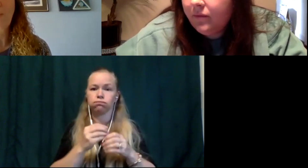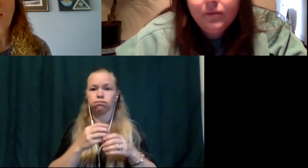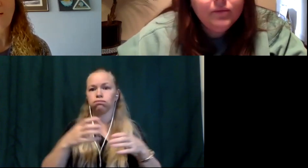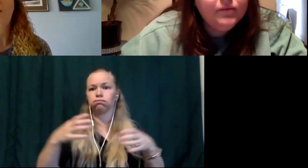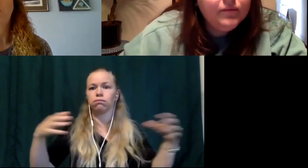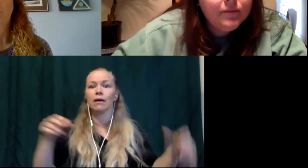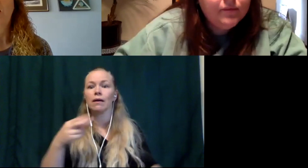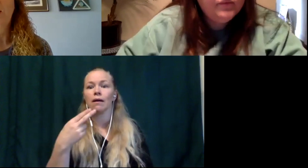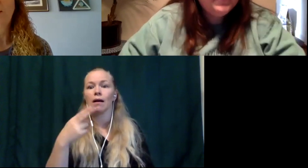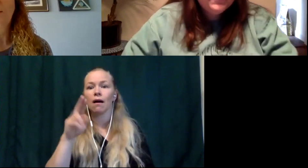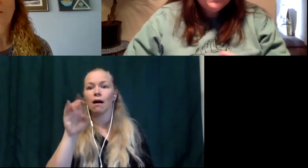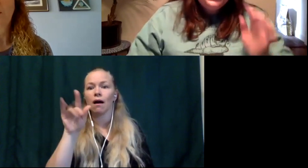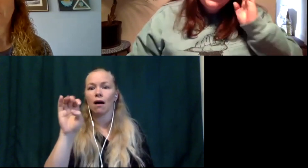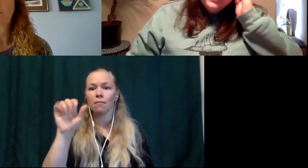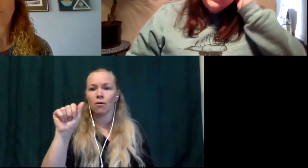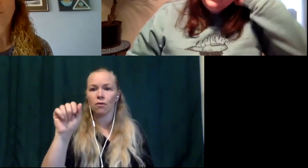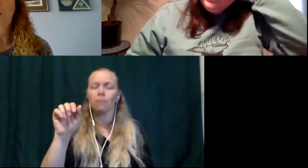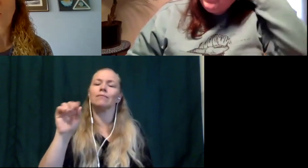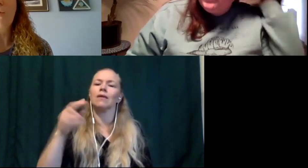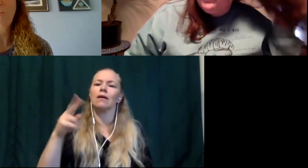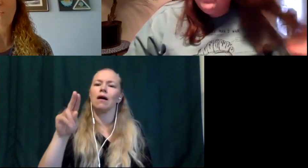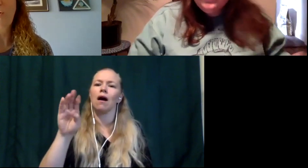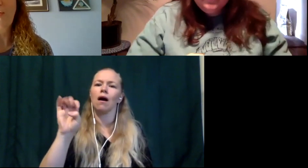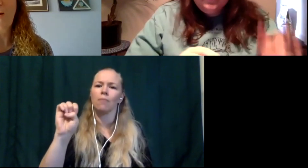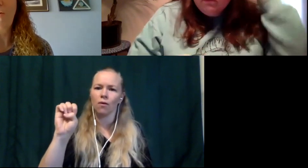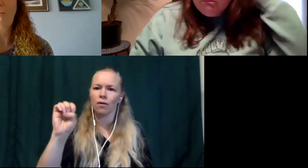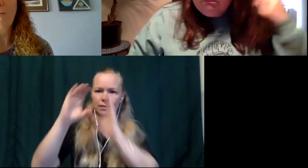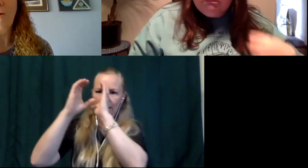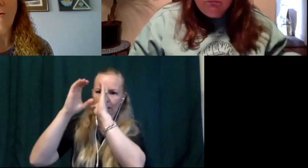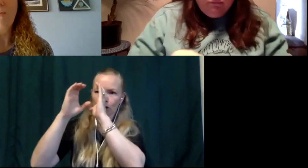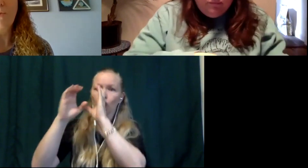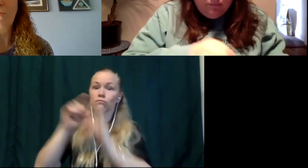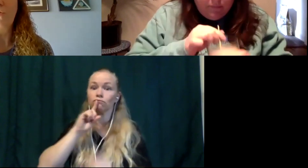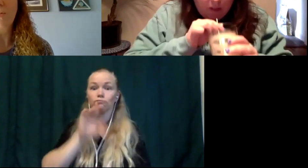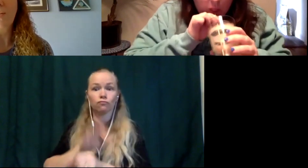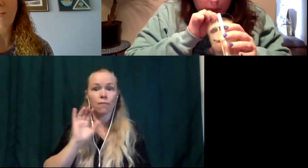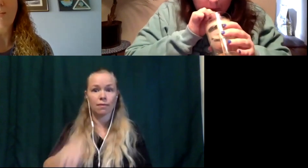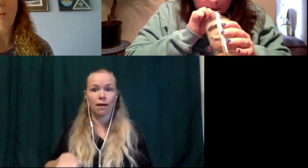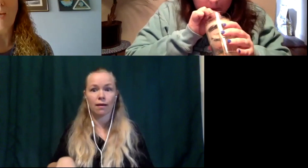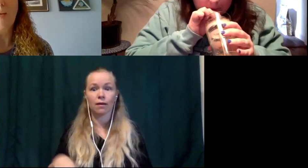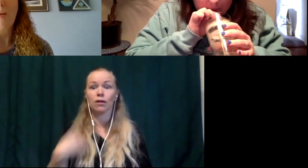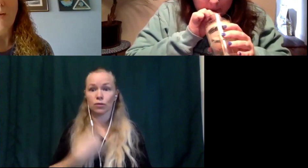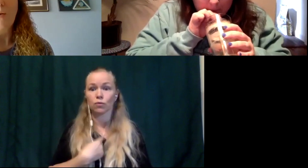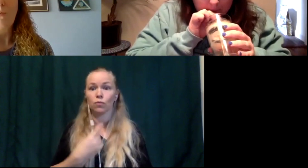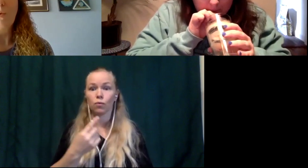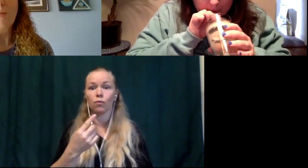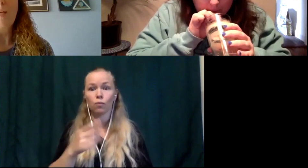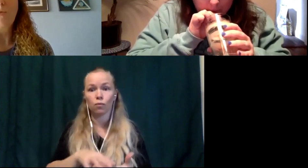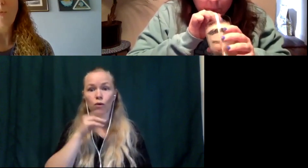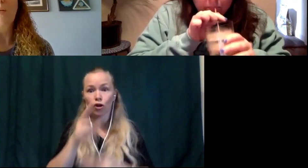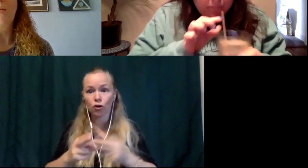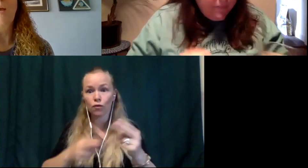confirm that. And we're just learning that our universe is a